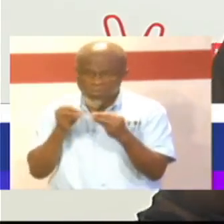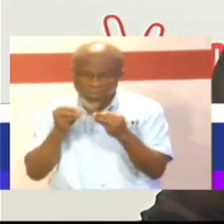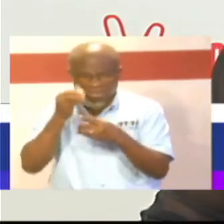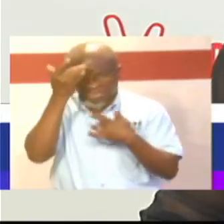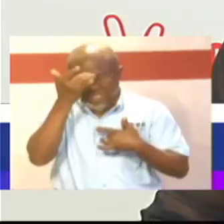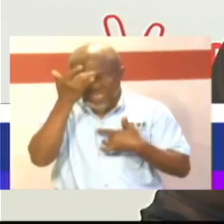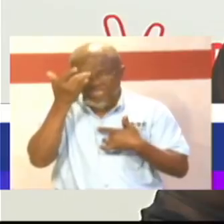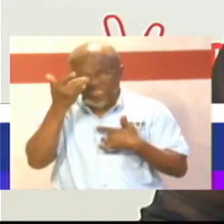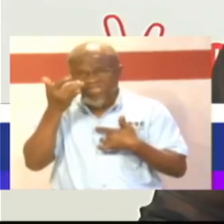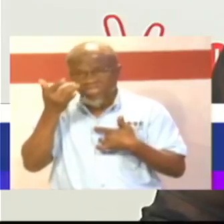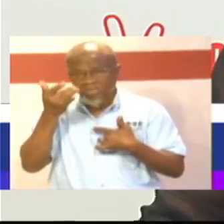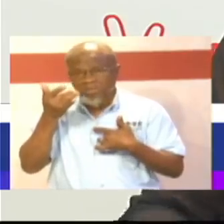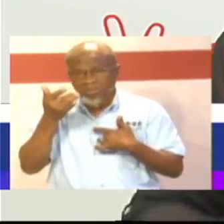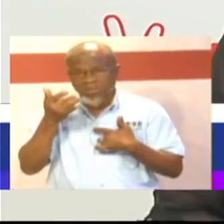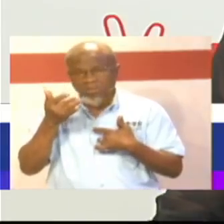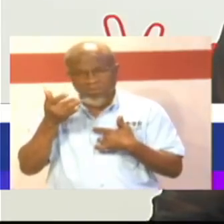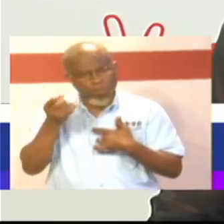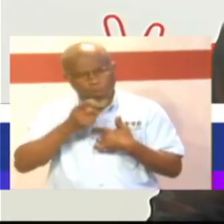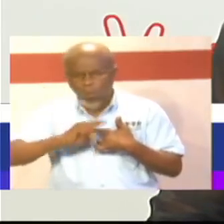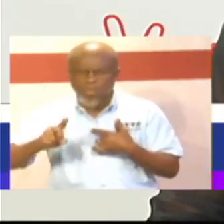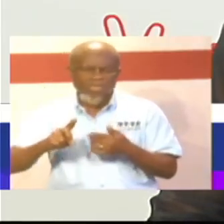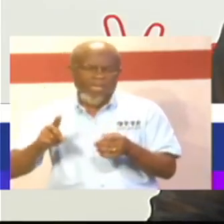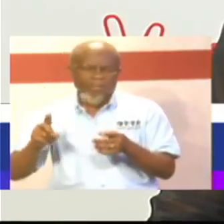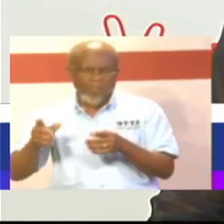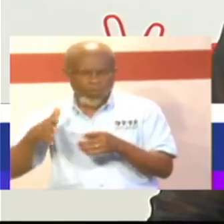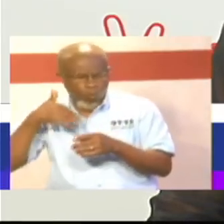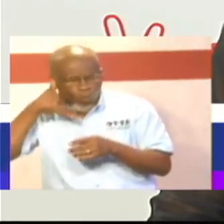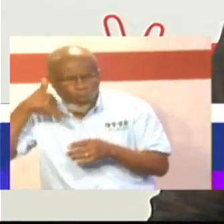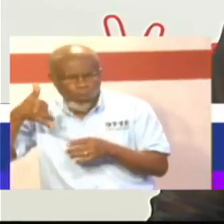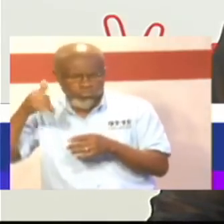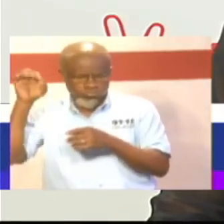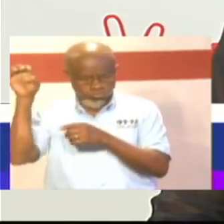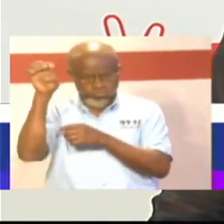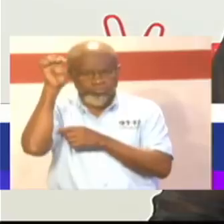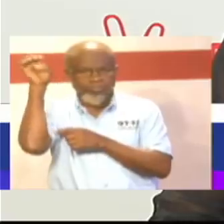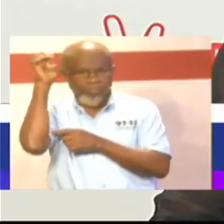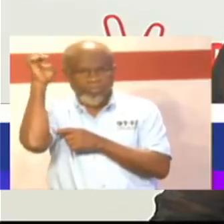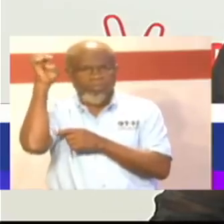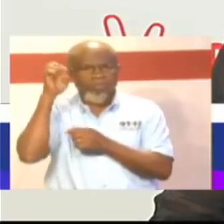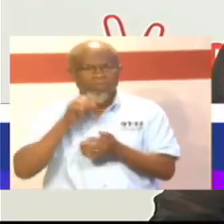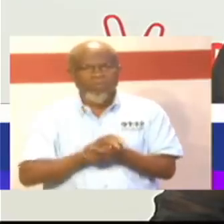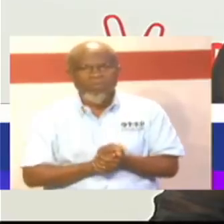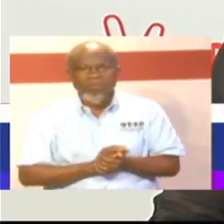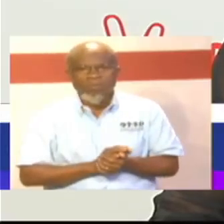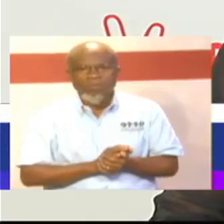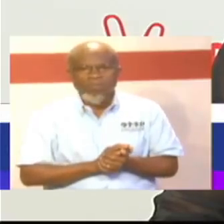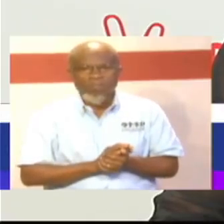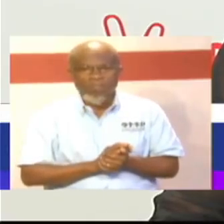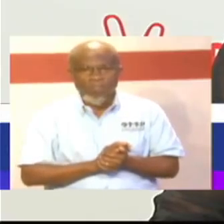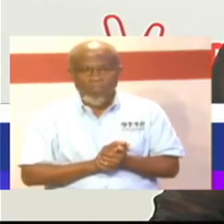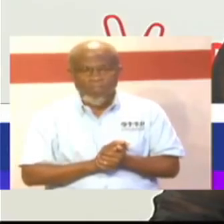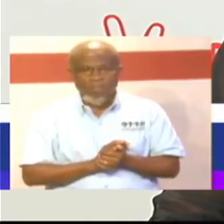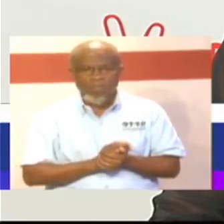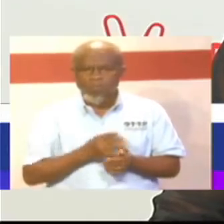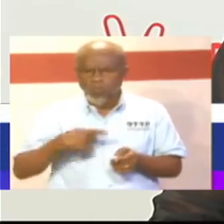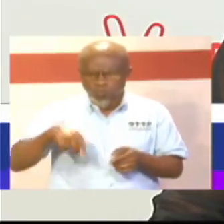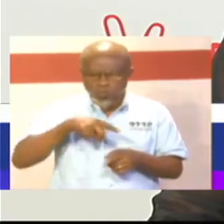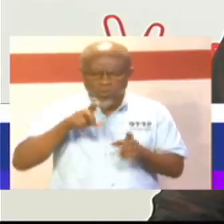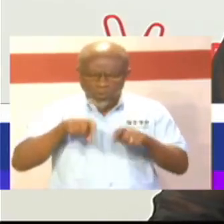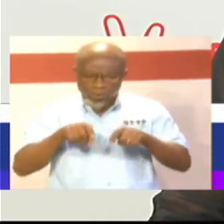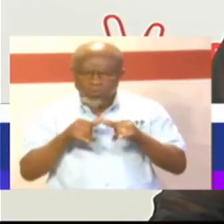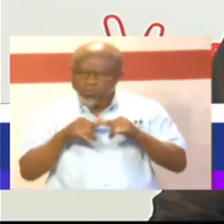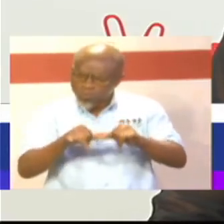life. The second question centered around the Ministry of Health's capacity to manage ICU level care